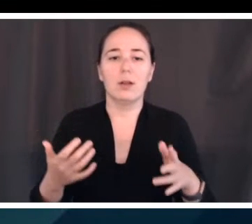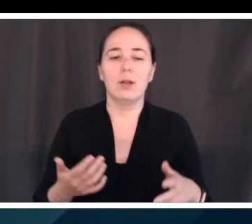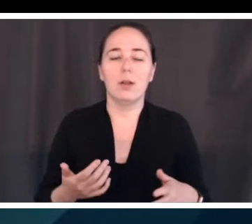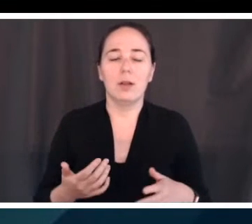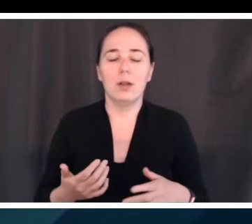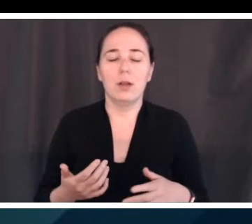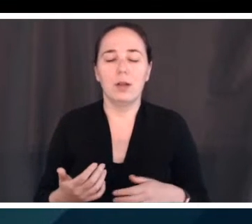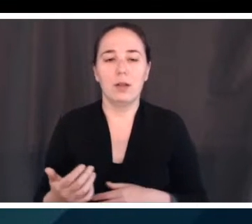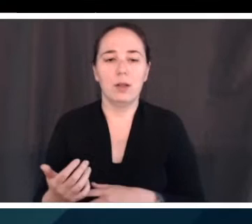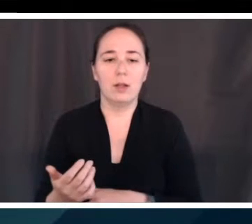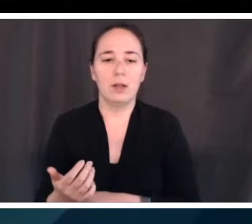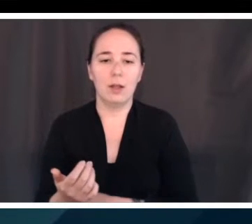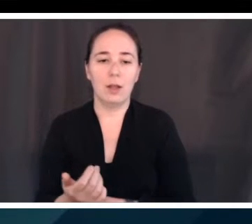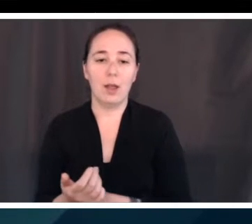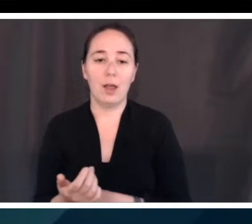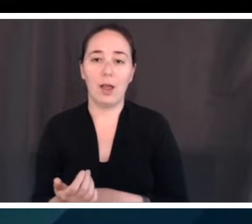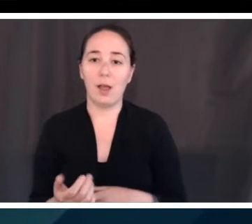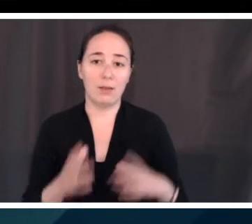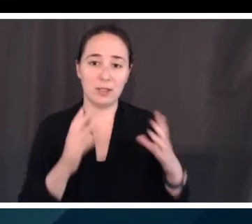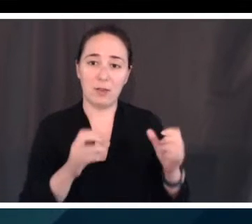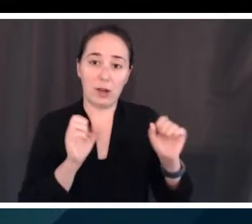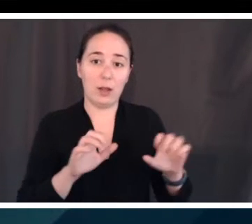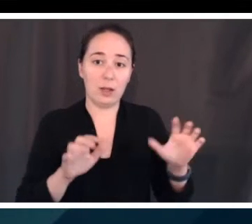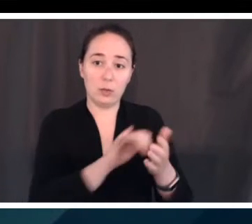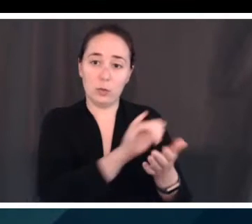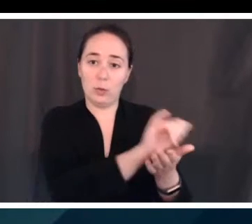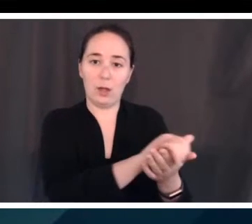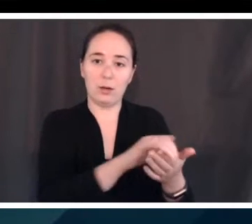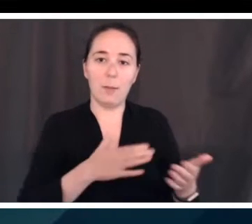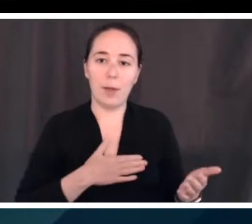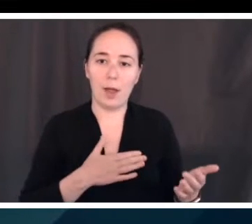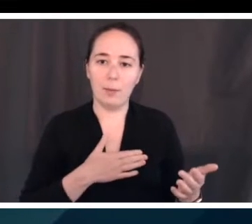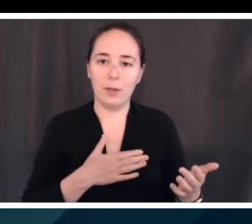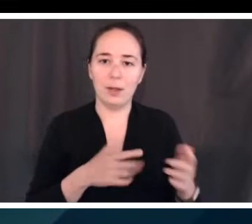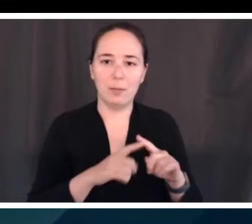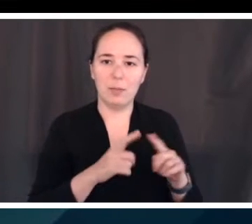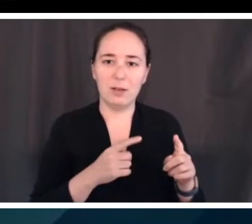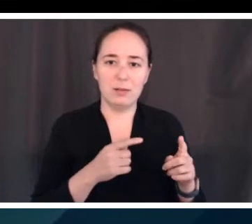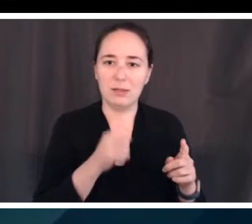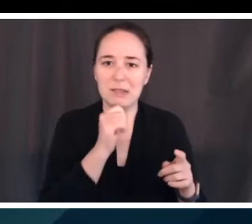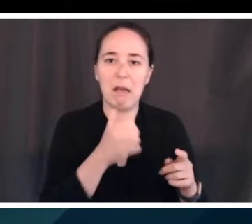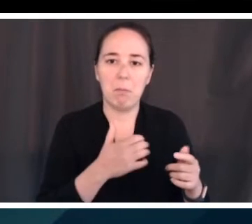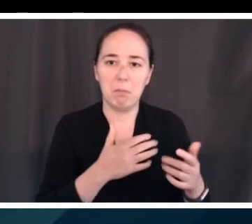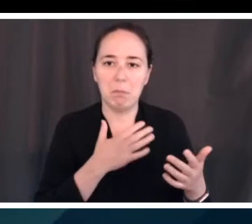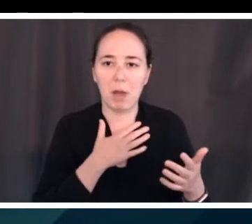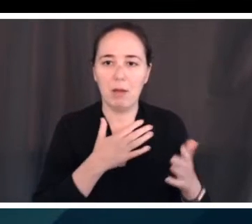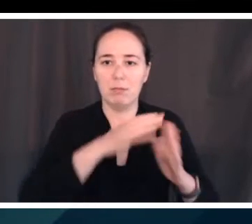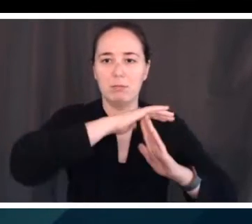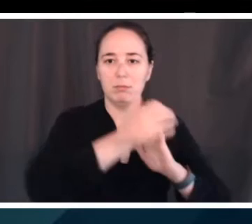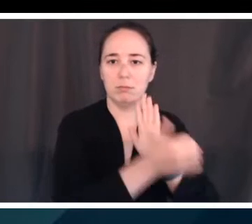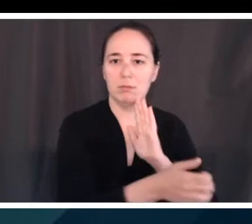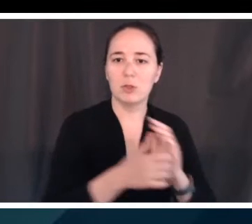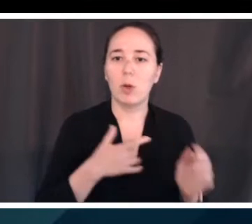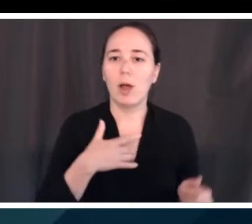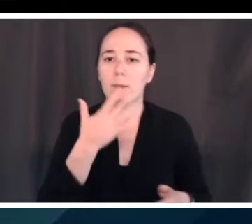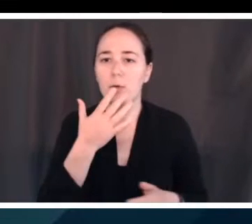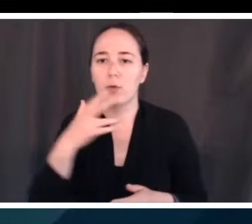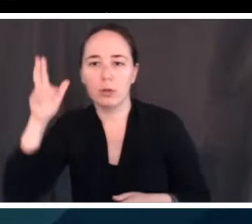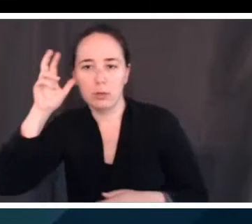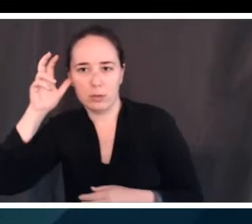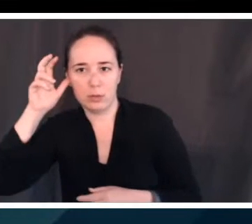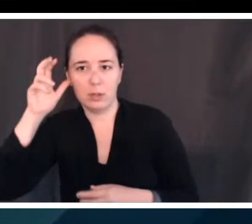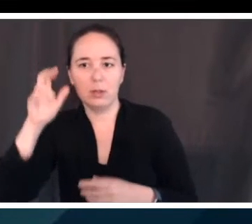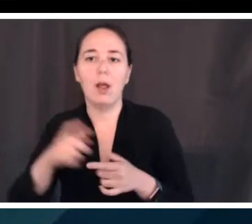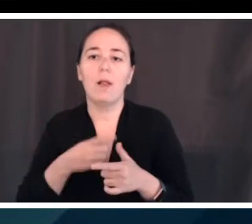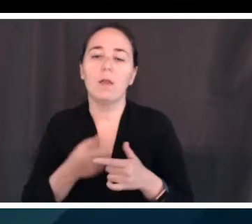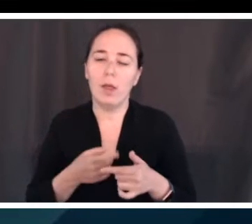And that's great. And I'm glad that there's a way of notating that. I'm just not great at it. So I prefer to hear it and then